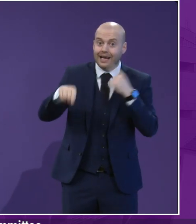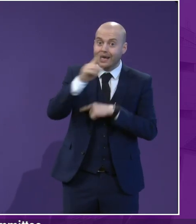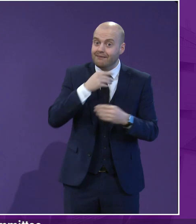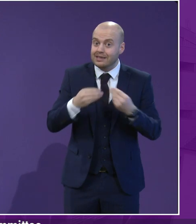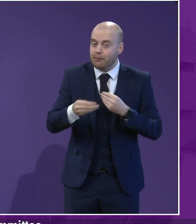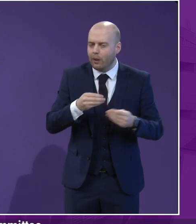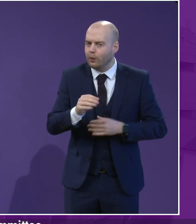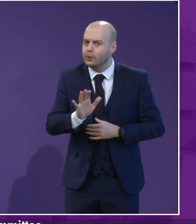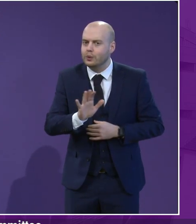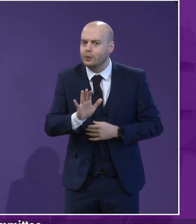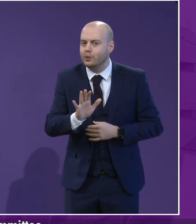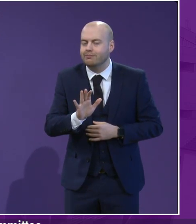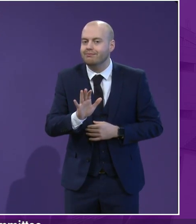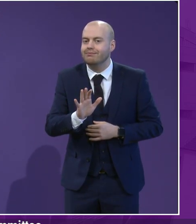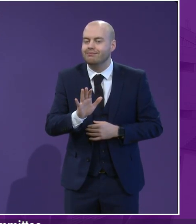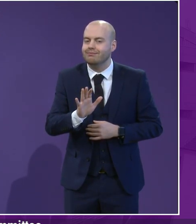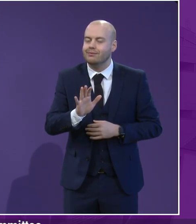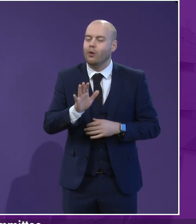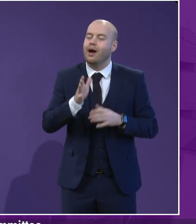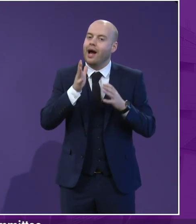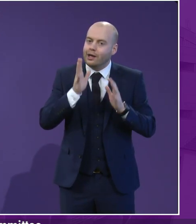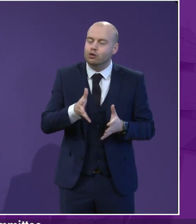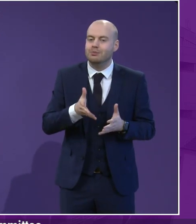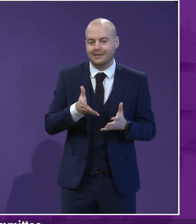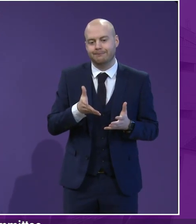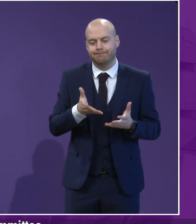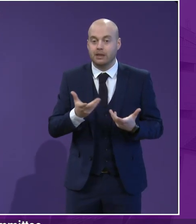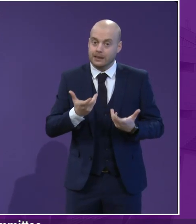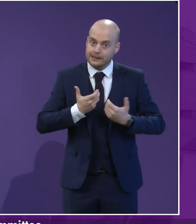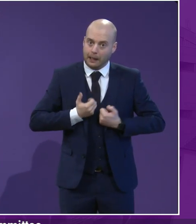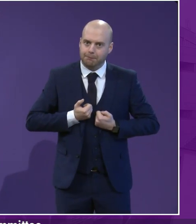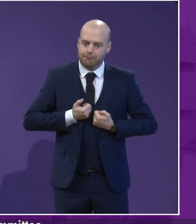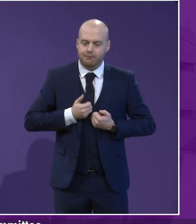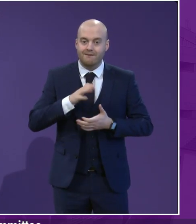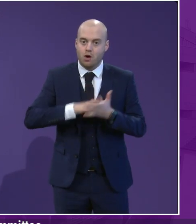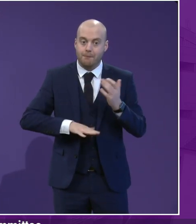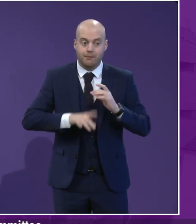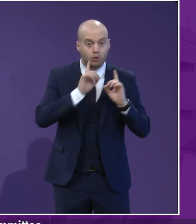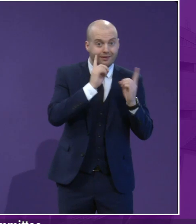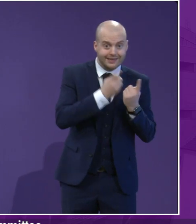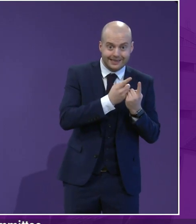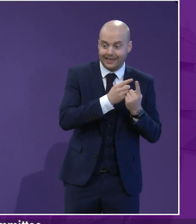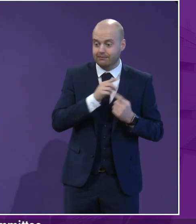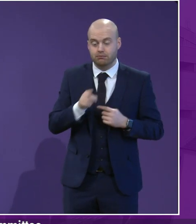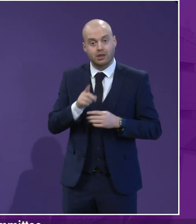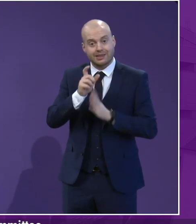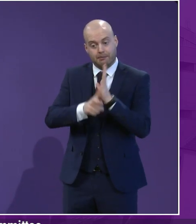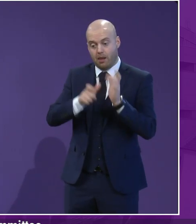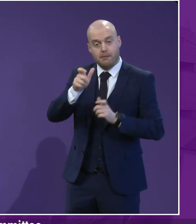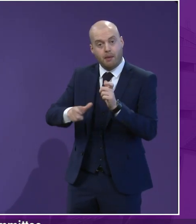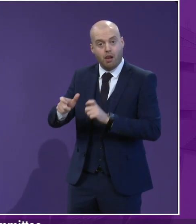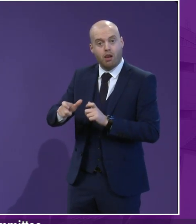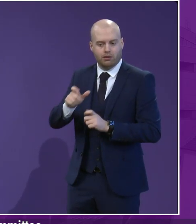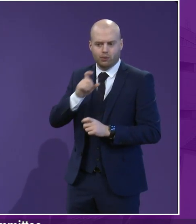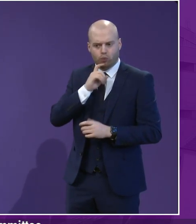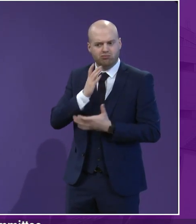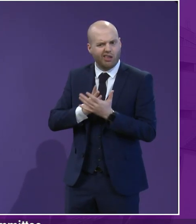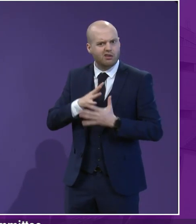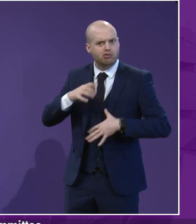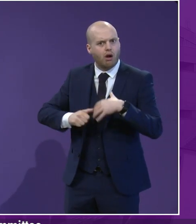But I would say where that flexibility has been offered in cases I've come across, they're actually few and far